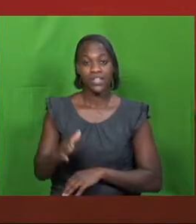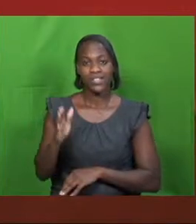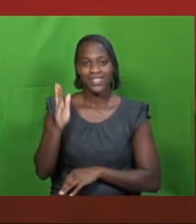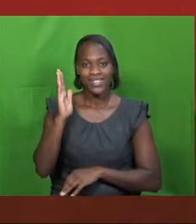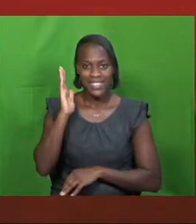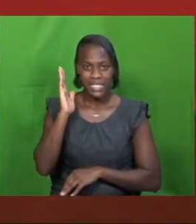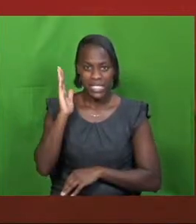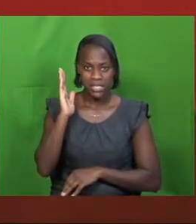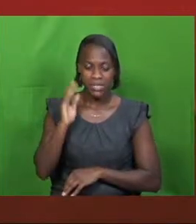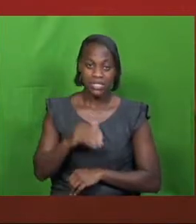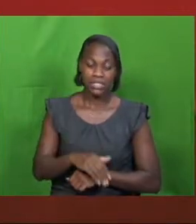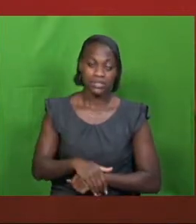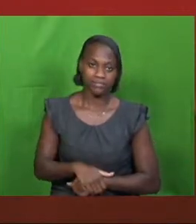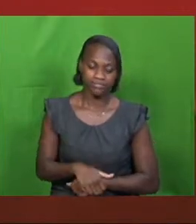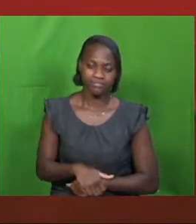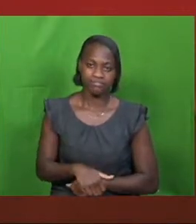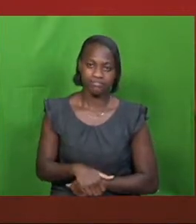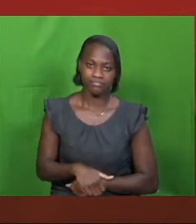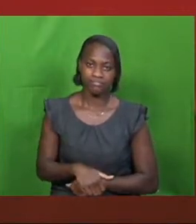statements.